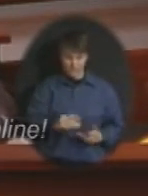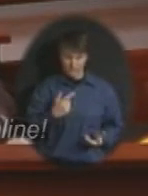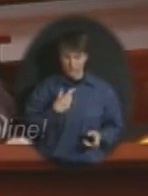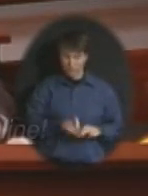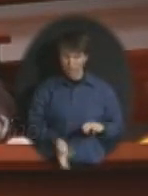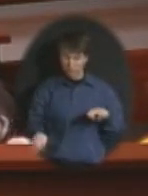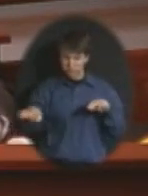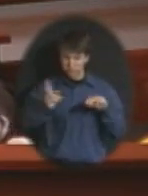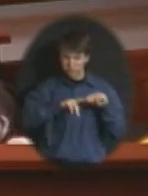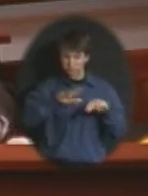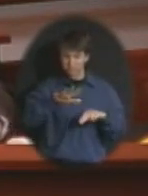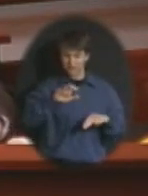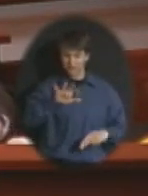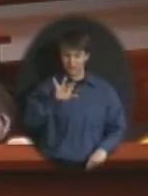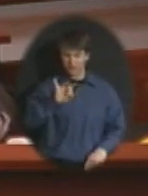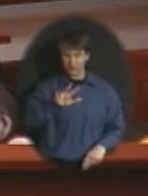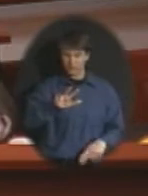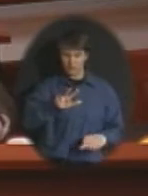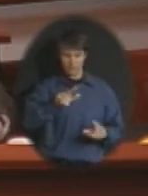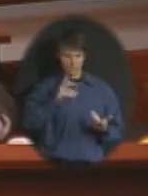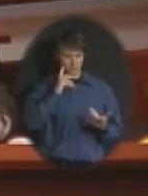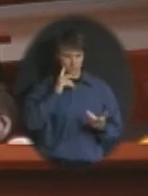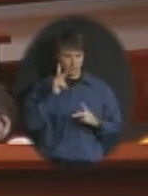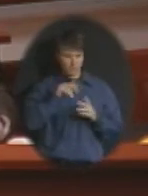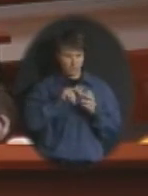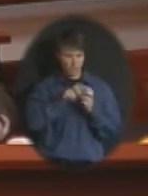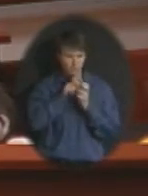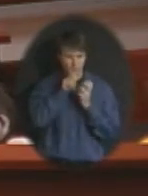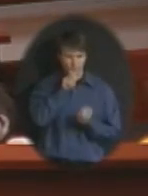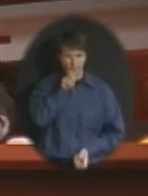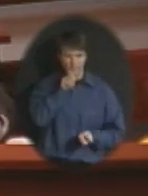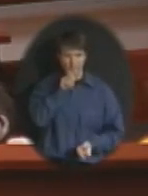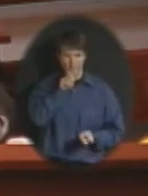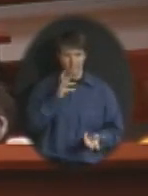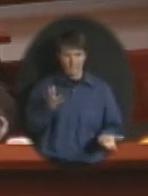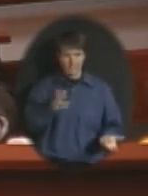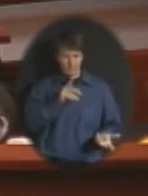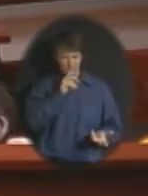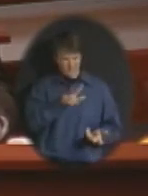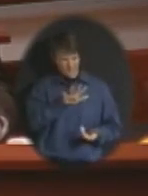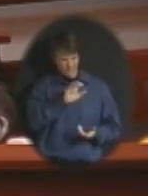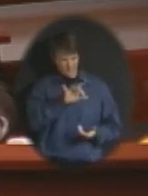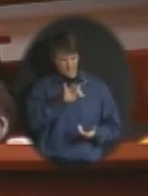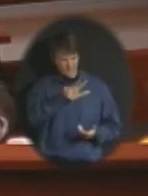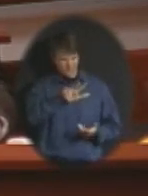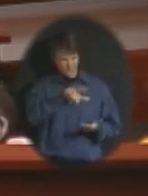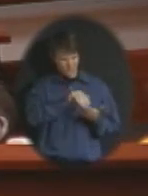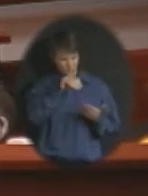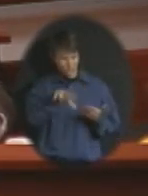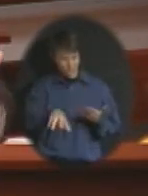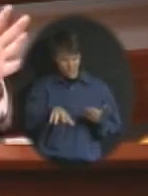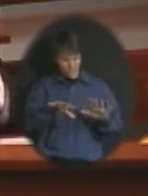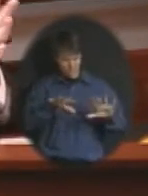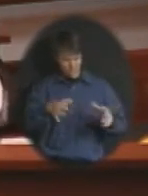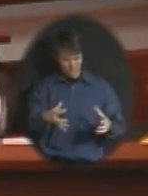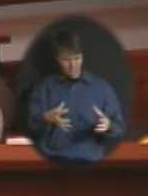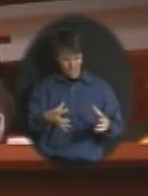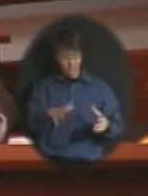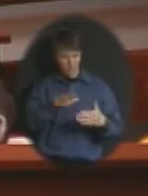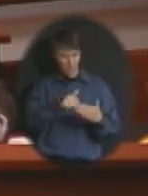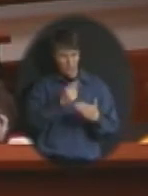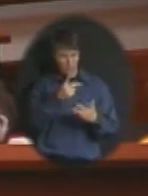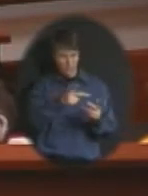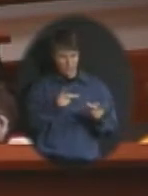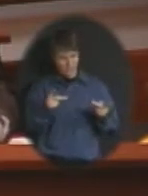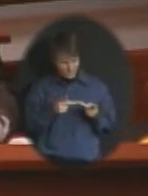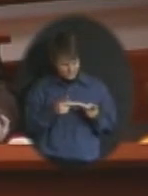up 583 people, I think their jaw just drops. If you were to take those 583 kids, put them all in one